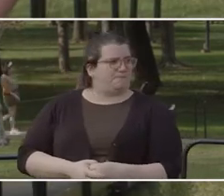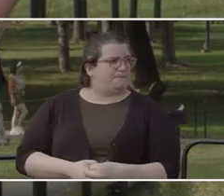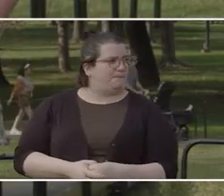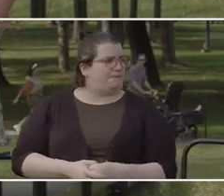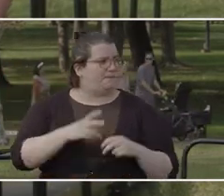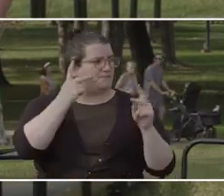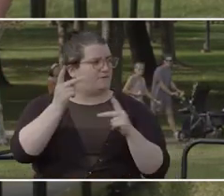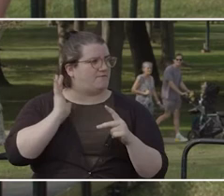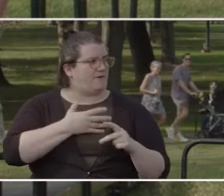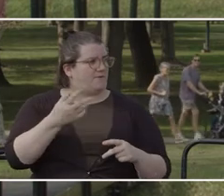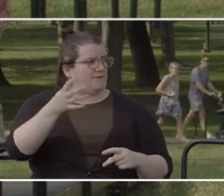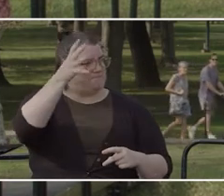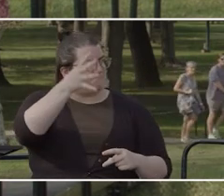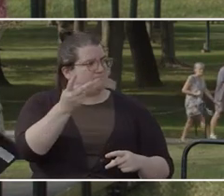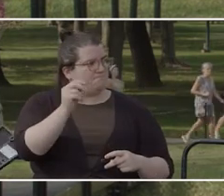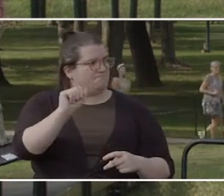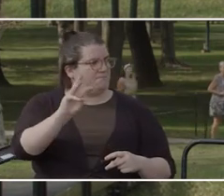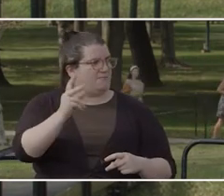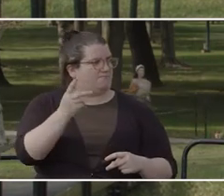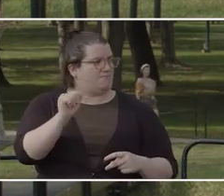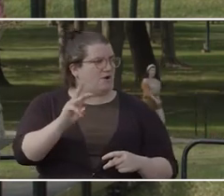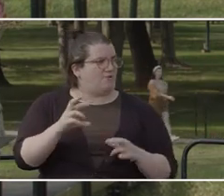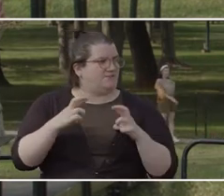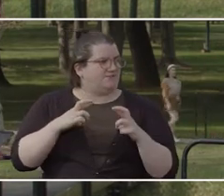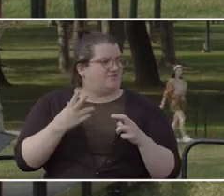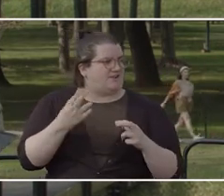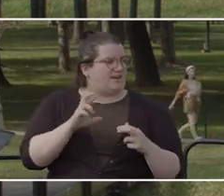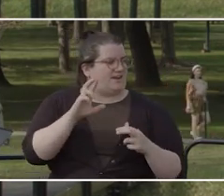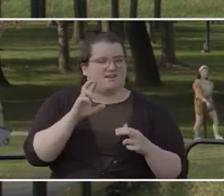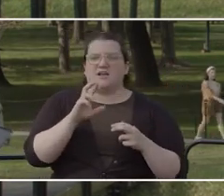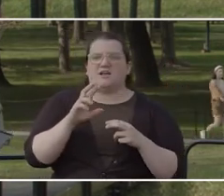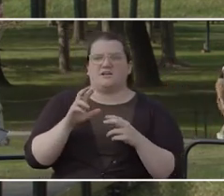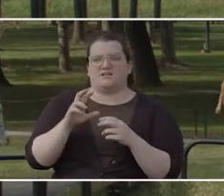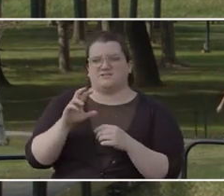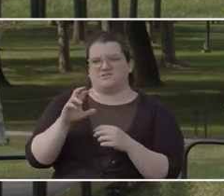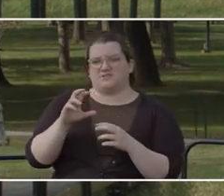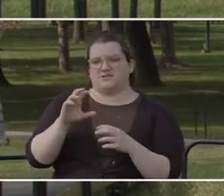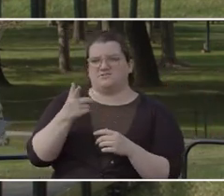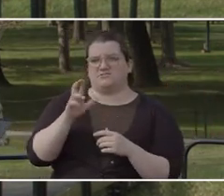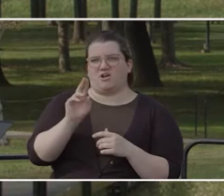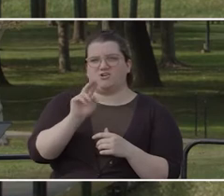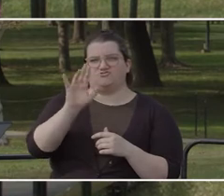In memory of our papa, retired Gunnery Sergeant, United States Marine Corps from